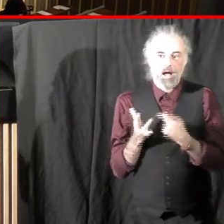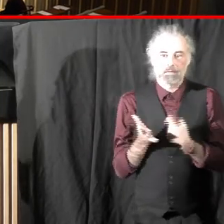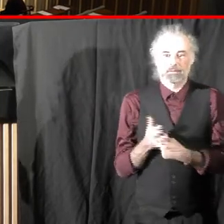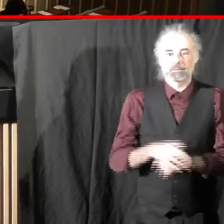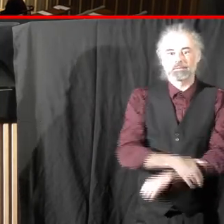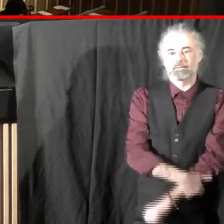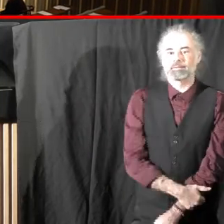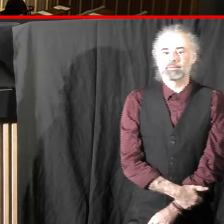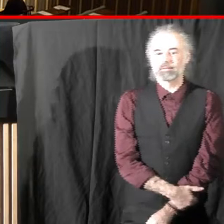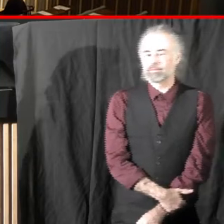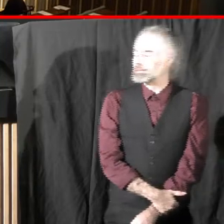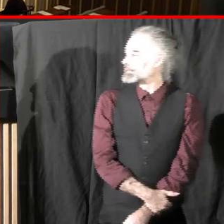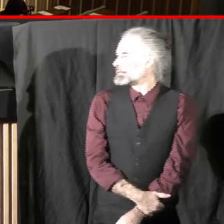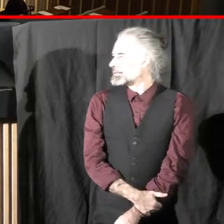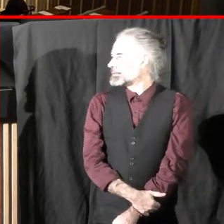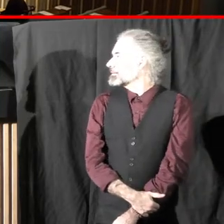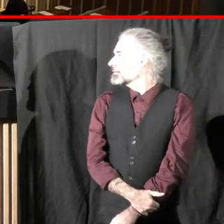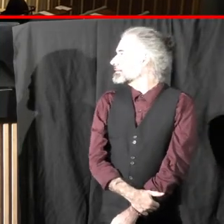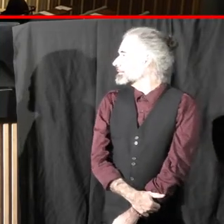So good luck. I encourage you.